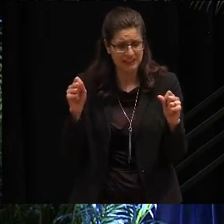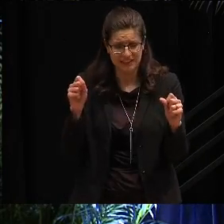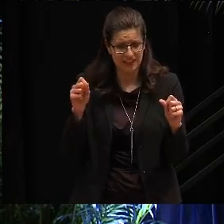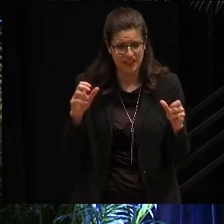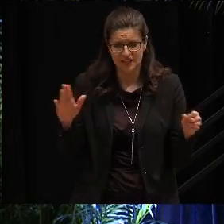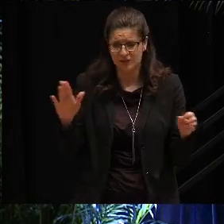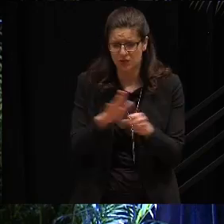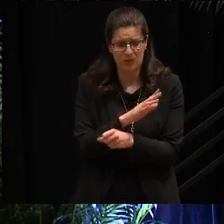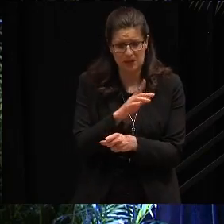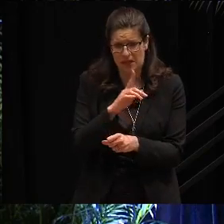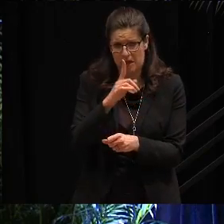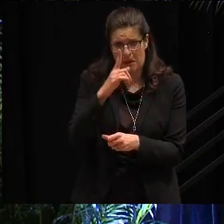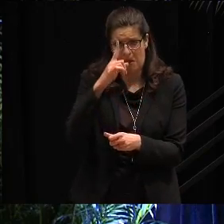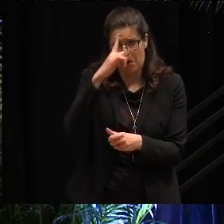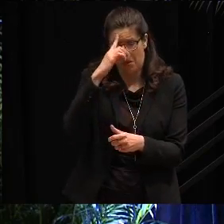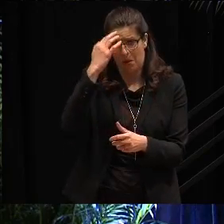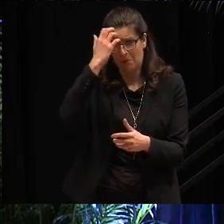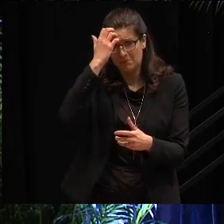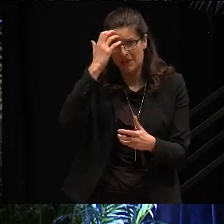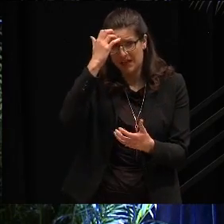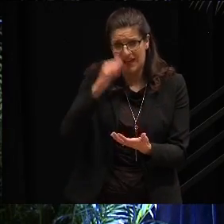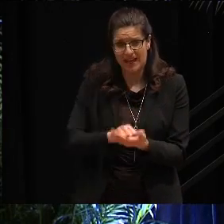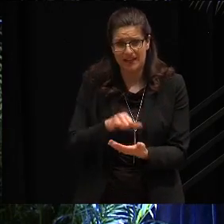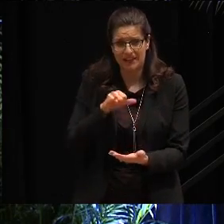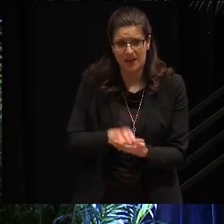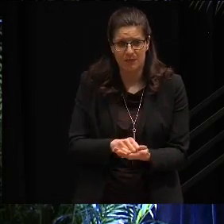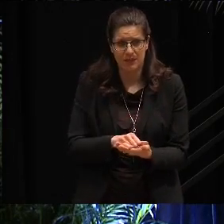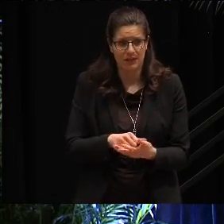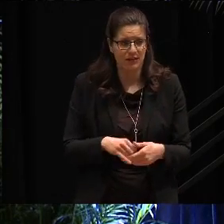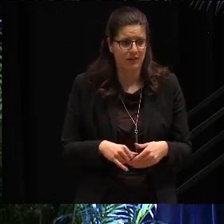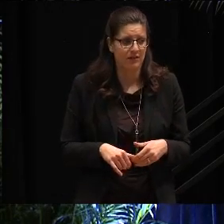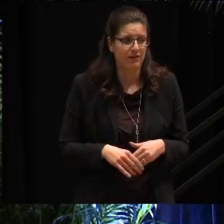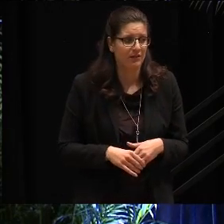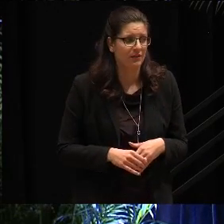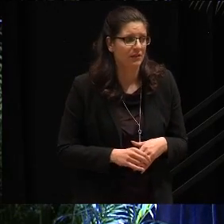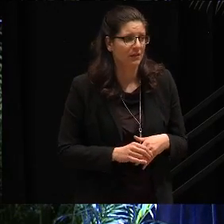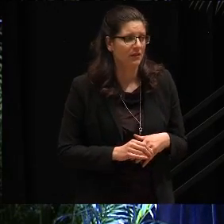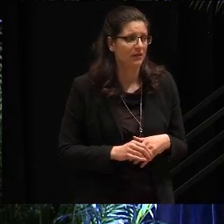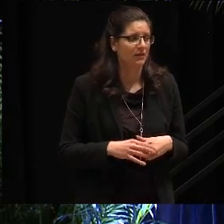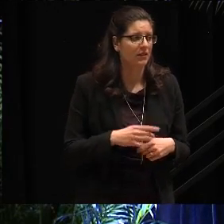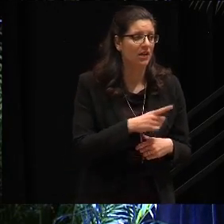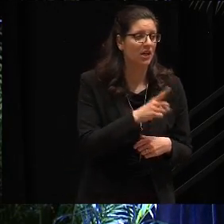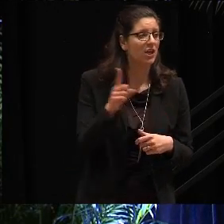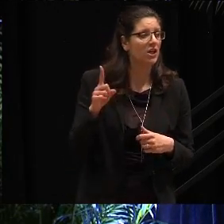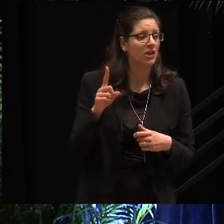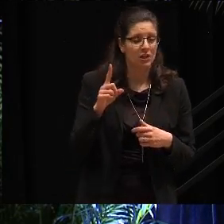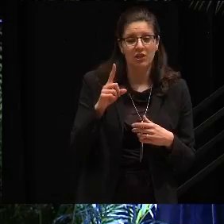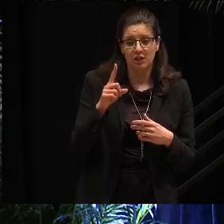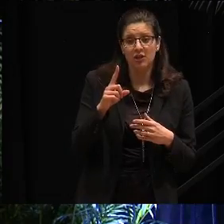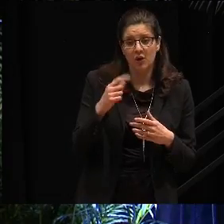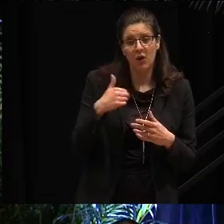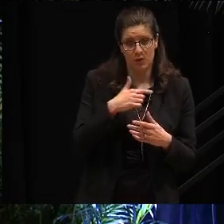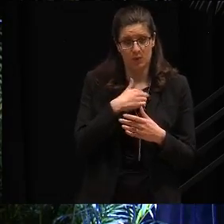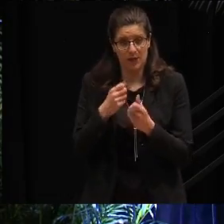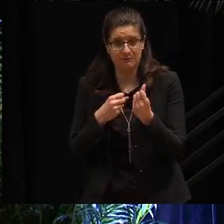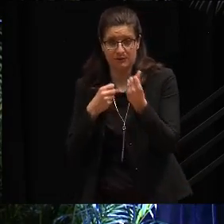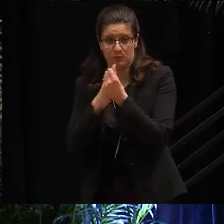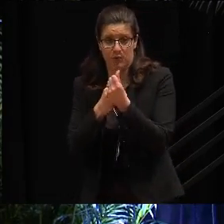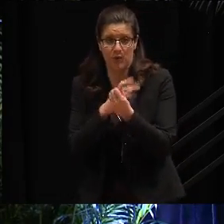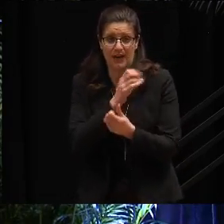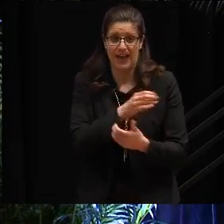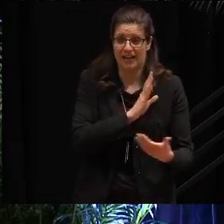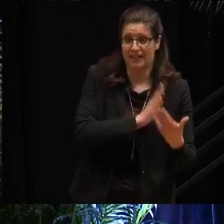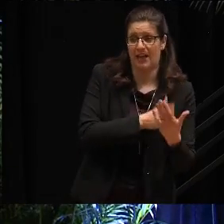totally incompetent? That is my question. Well, I think we've covered both views in support and against